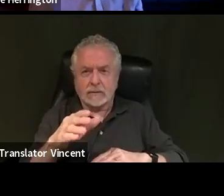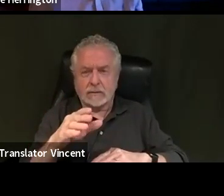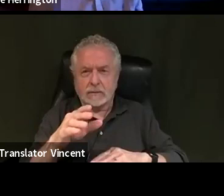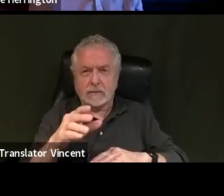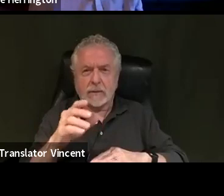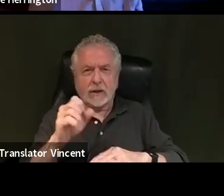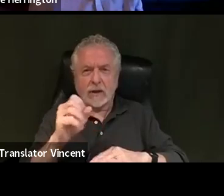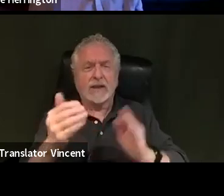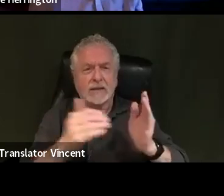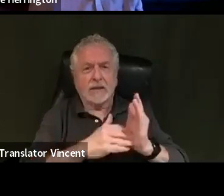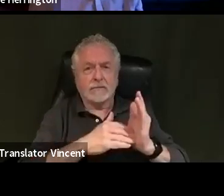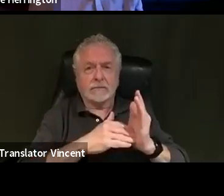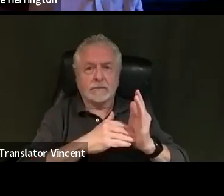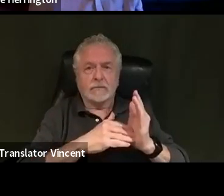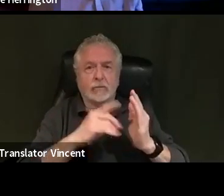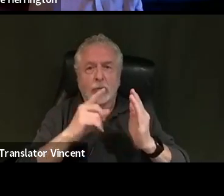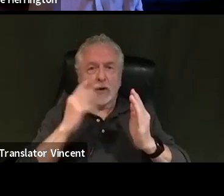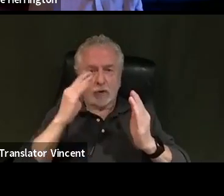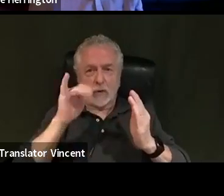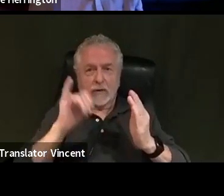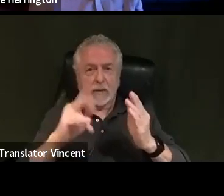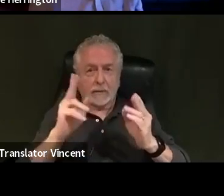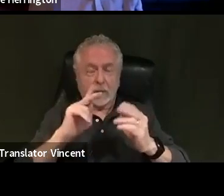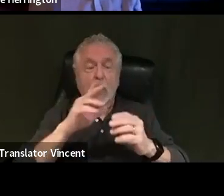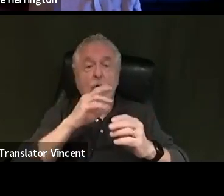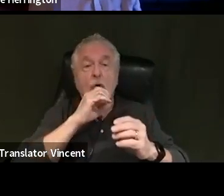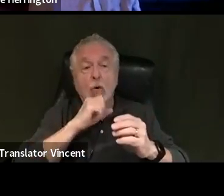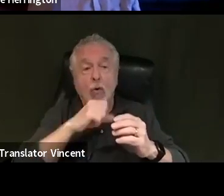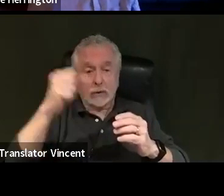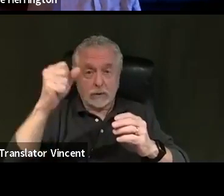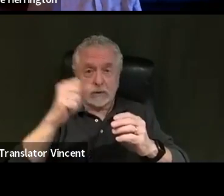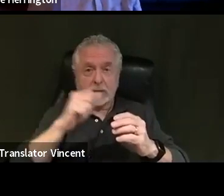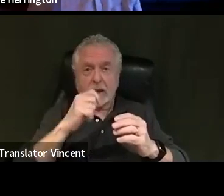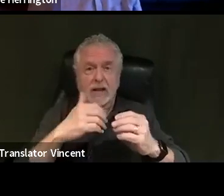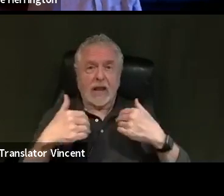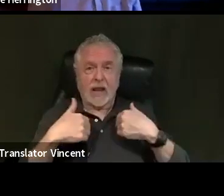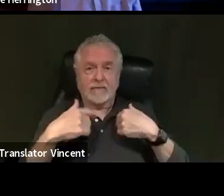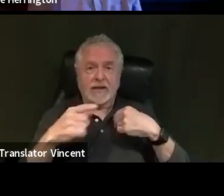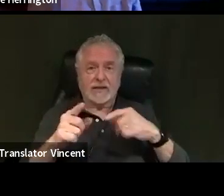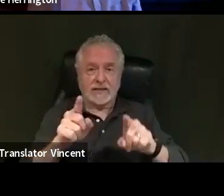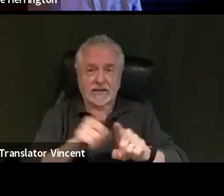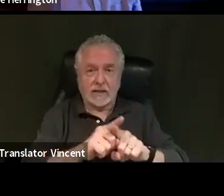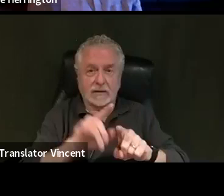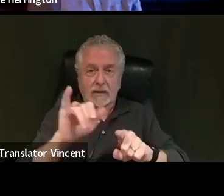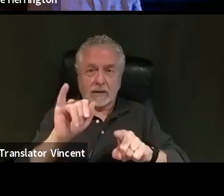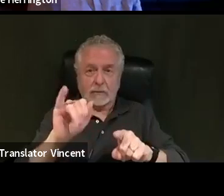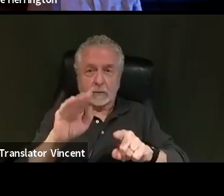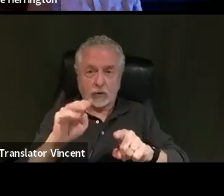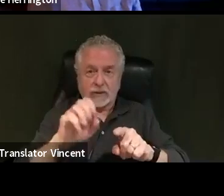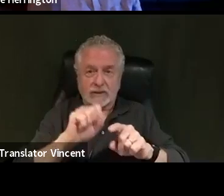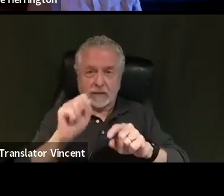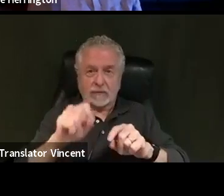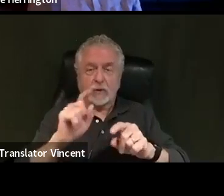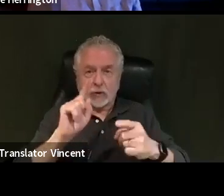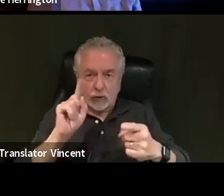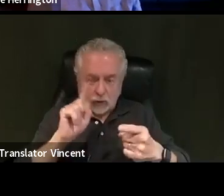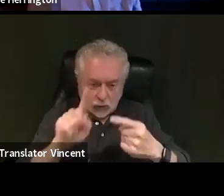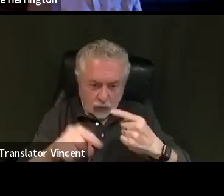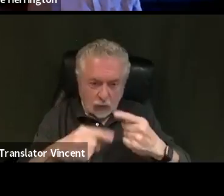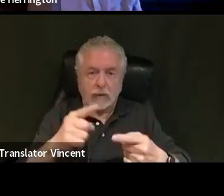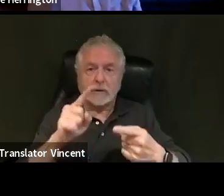So again, we know that as people get older, they may not have the same immune systems and the ability to